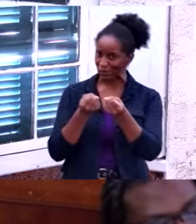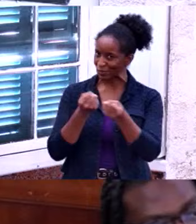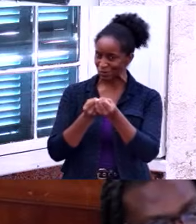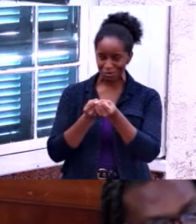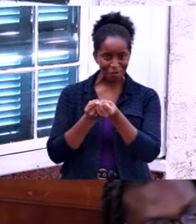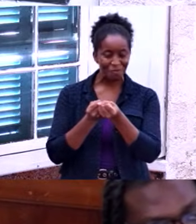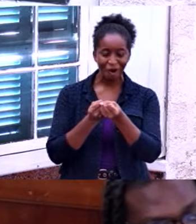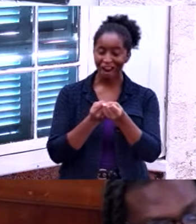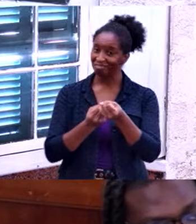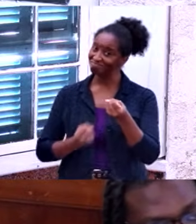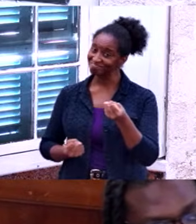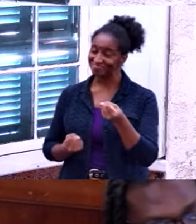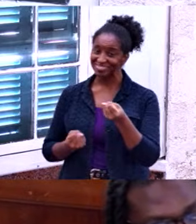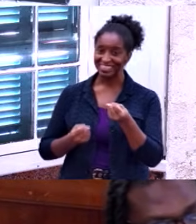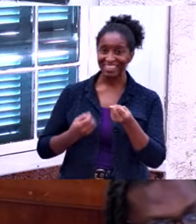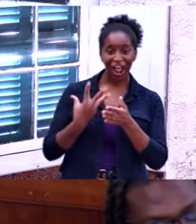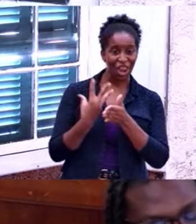corner,